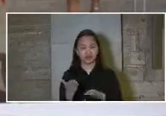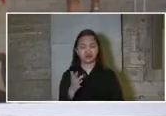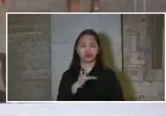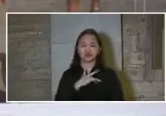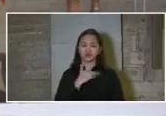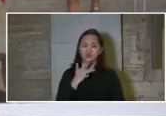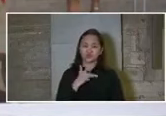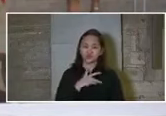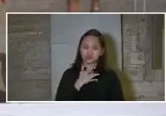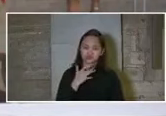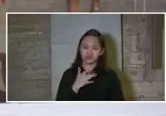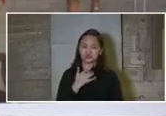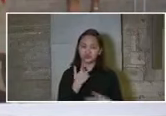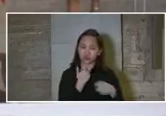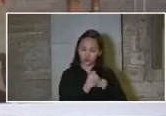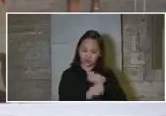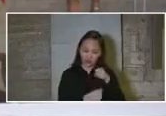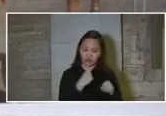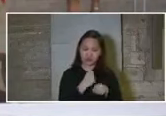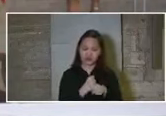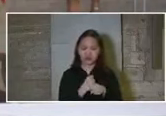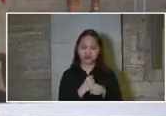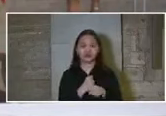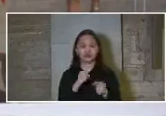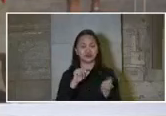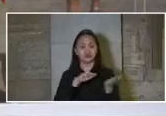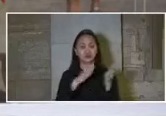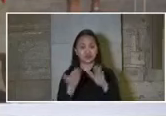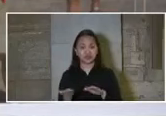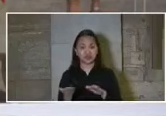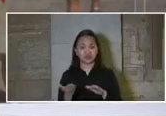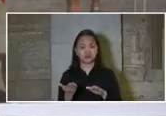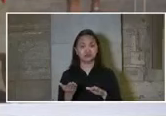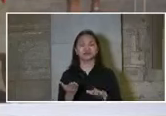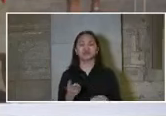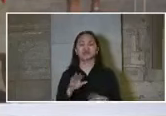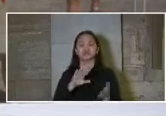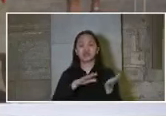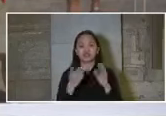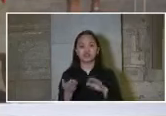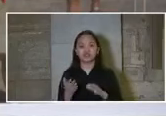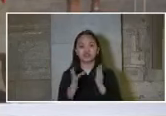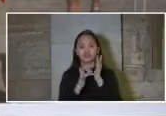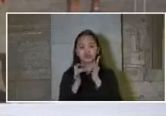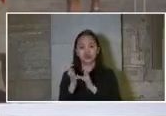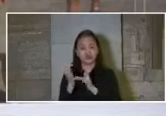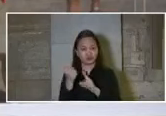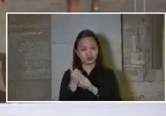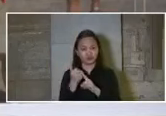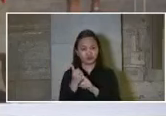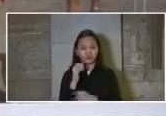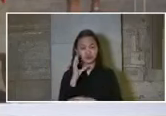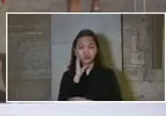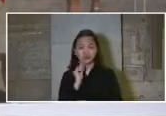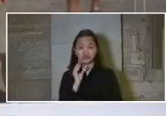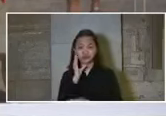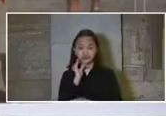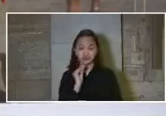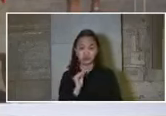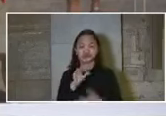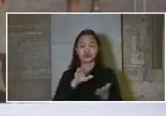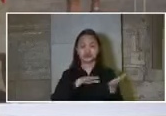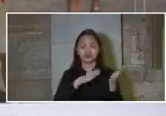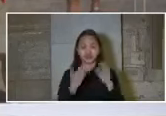the anguish of death. The death that he will undergo. The death that we will